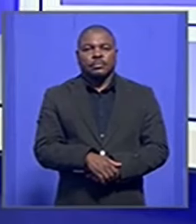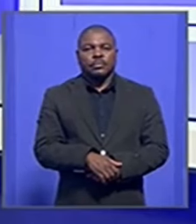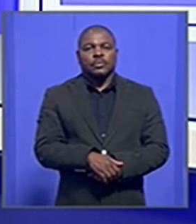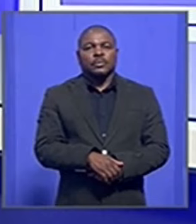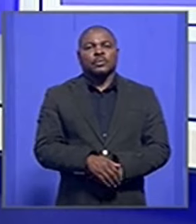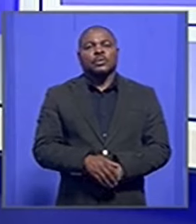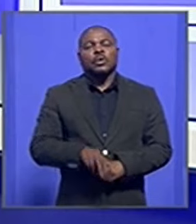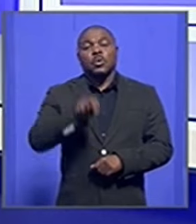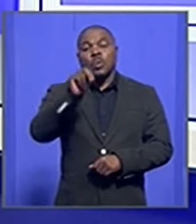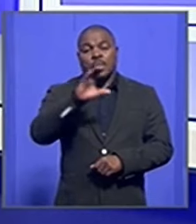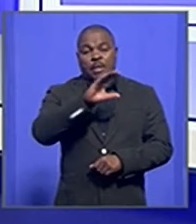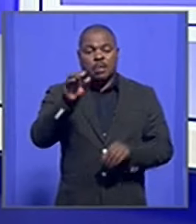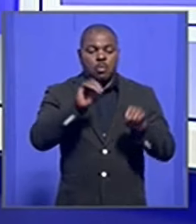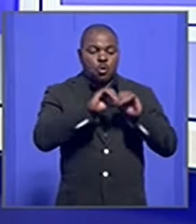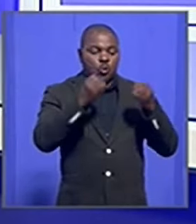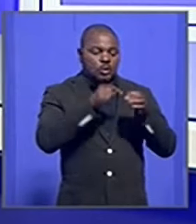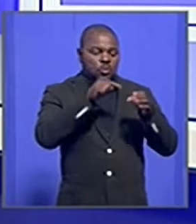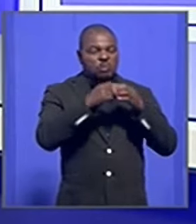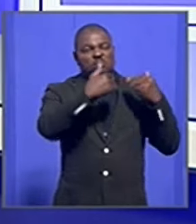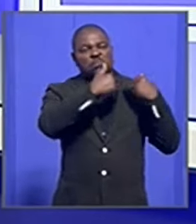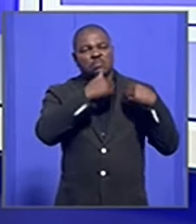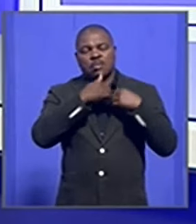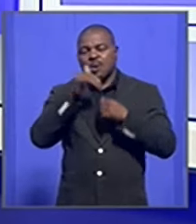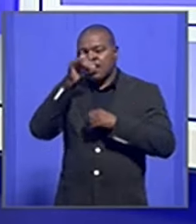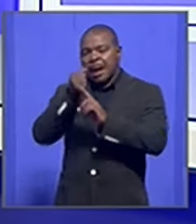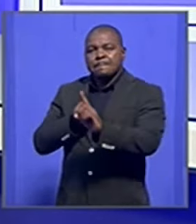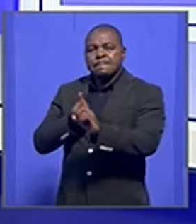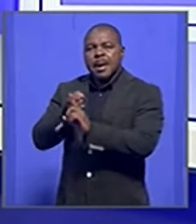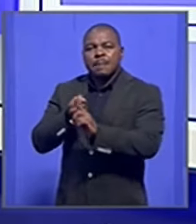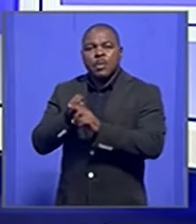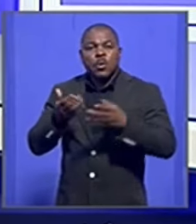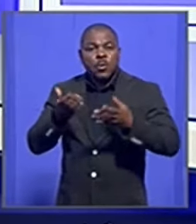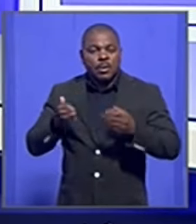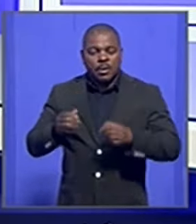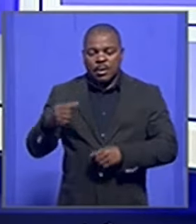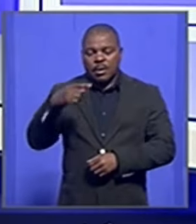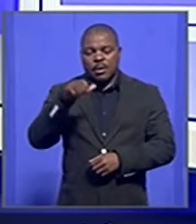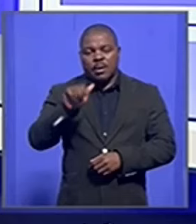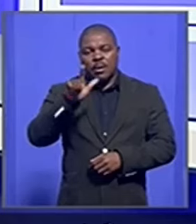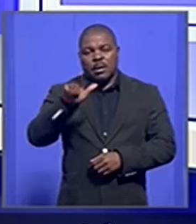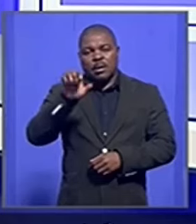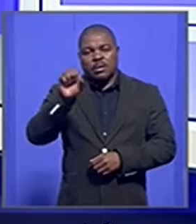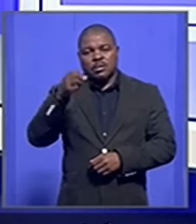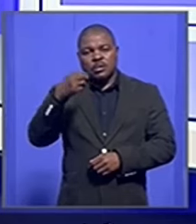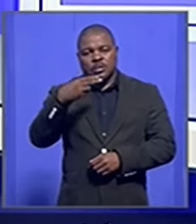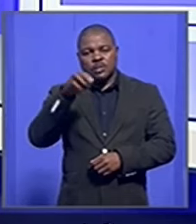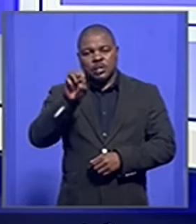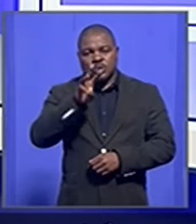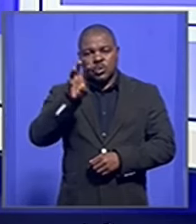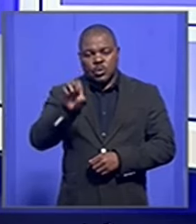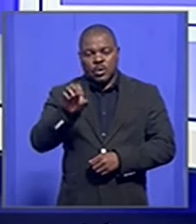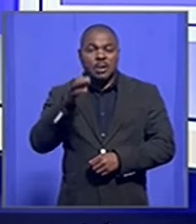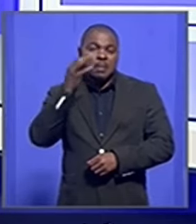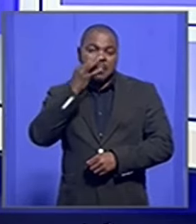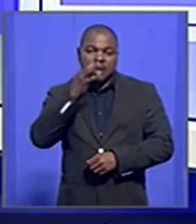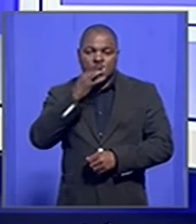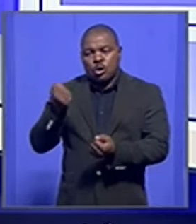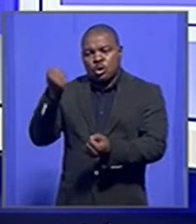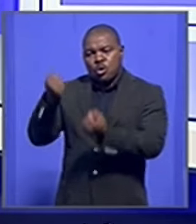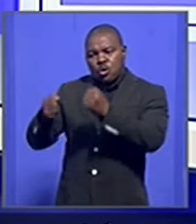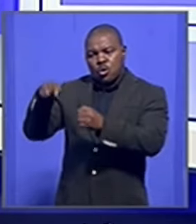Mokgatlho wa kwa Northern Cape o lwantshang bosenyi kwa motsetoropong wa Galeshewe o tlhalositse gore go tswalwa nakwana ga kgotlatshekelo